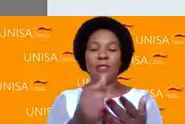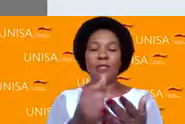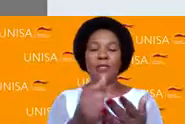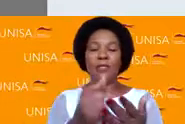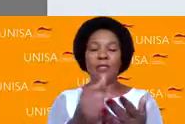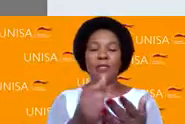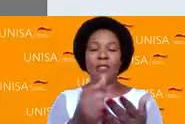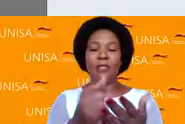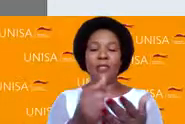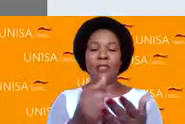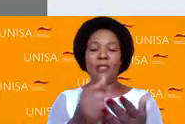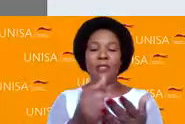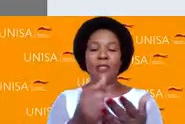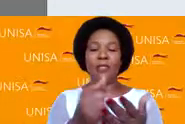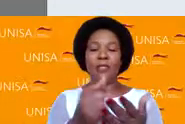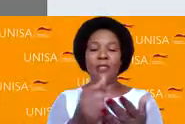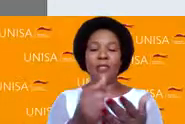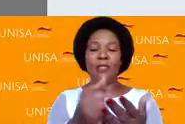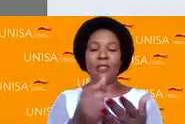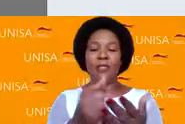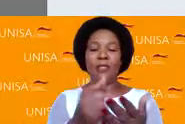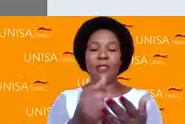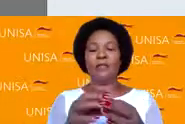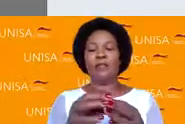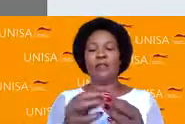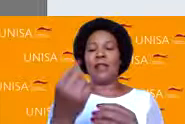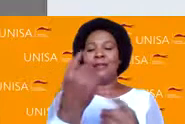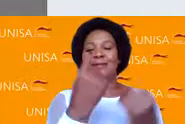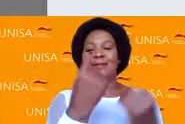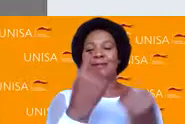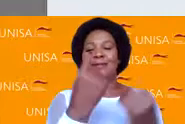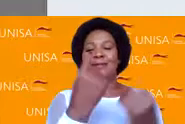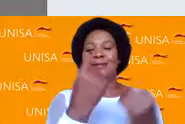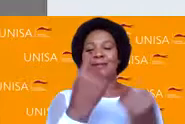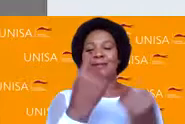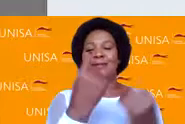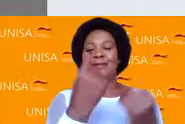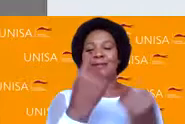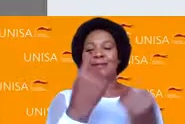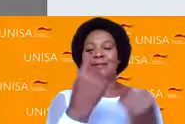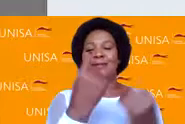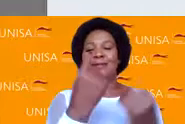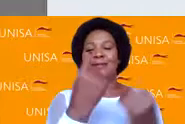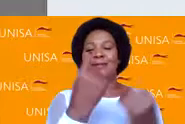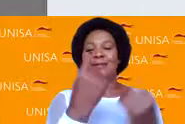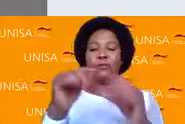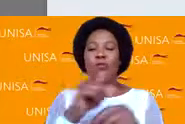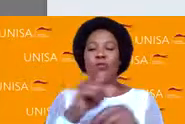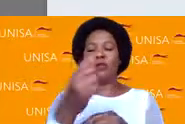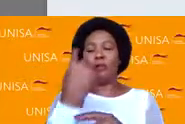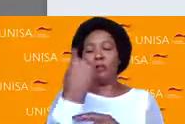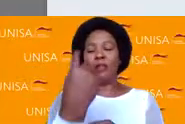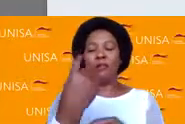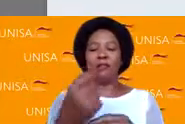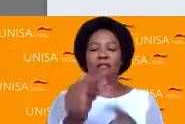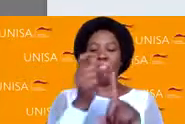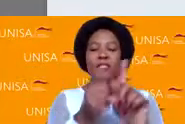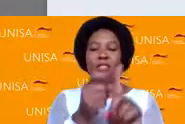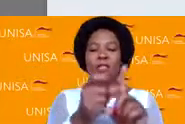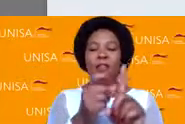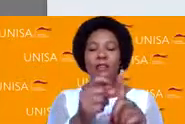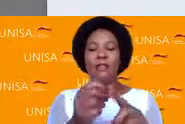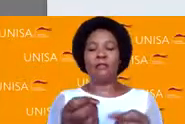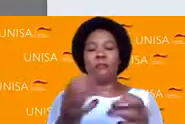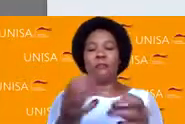got groups and you've got single messages, almost like a SMS that you send to the person, and you just search for them by name at the top